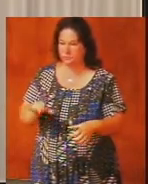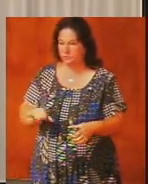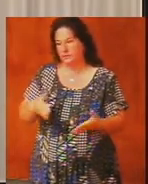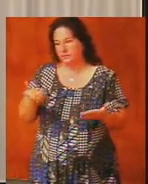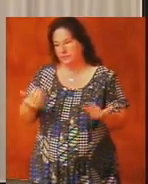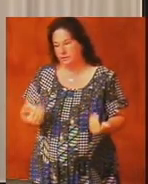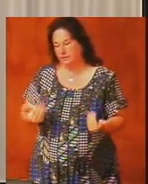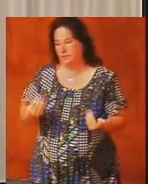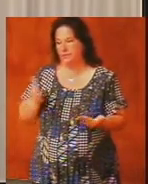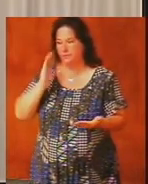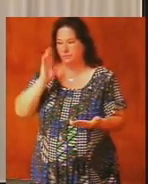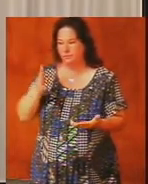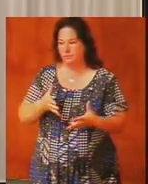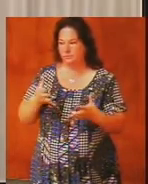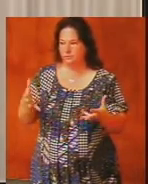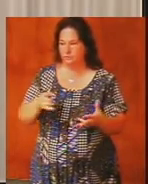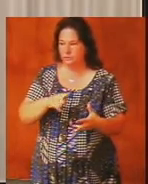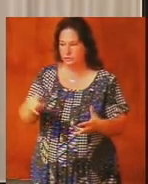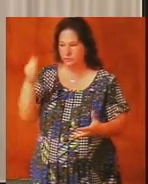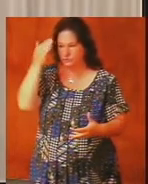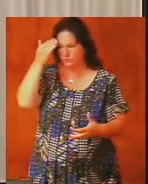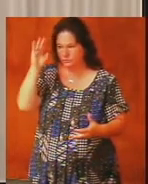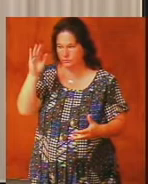going to be a lot that you don't know,